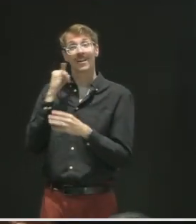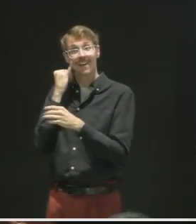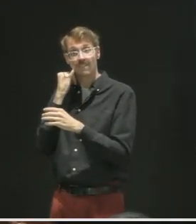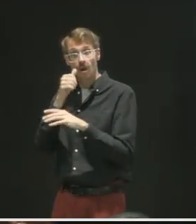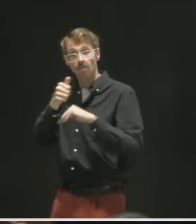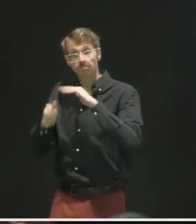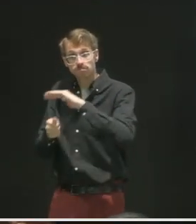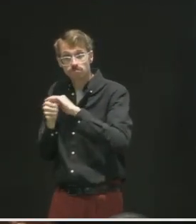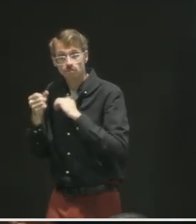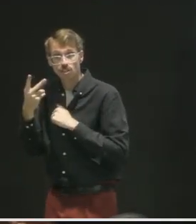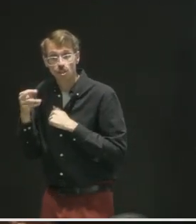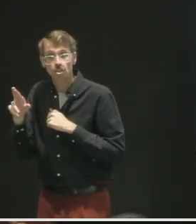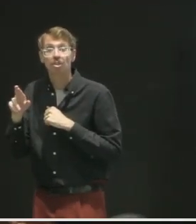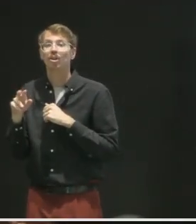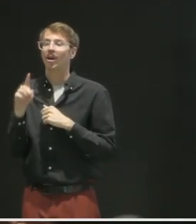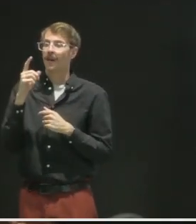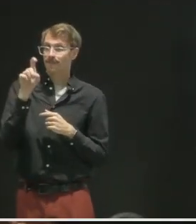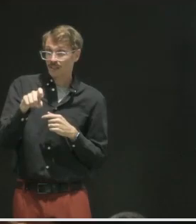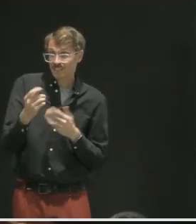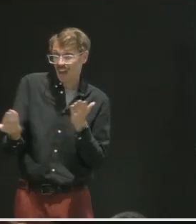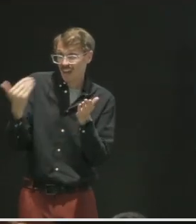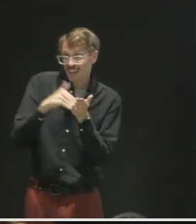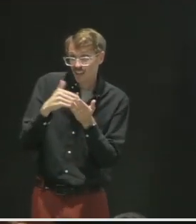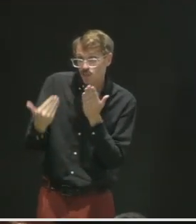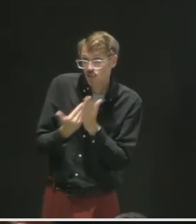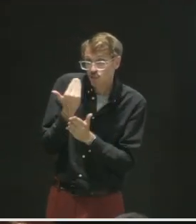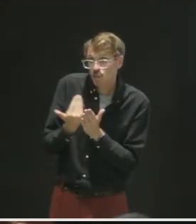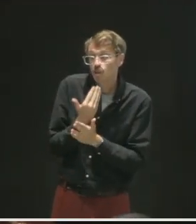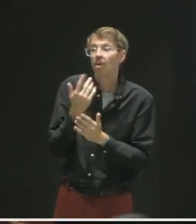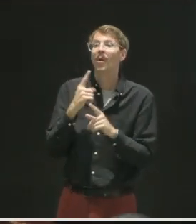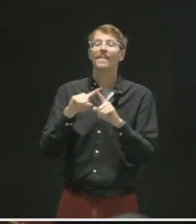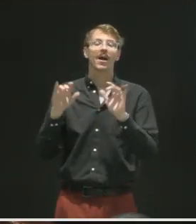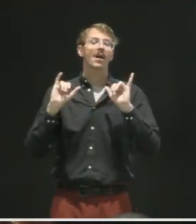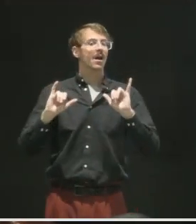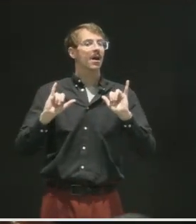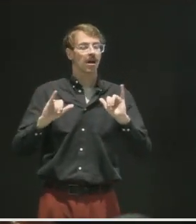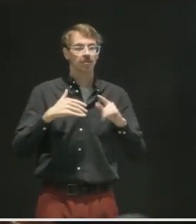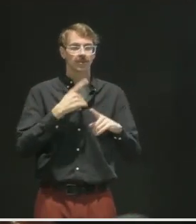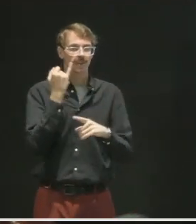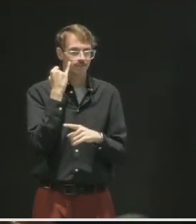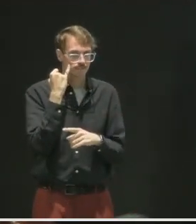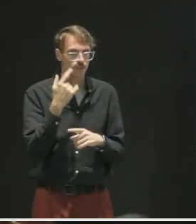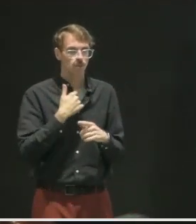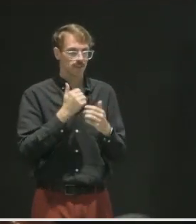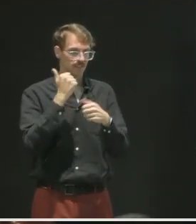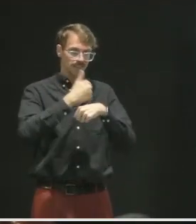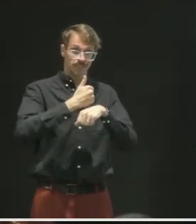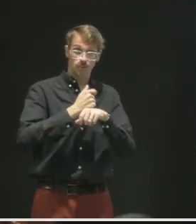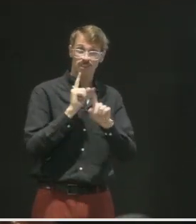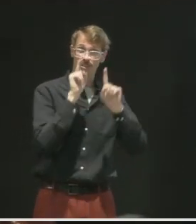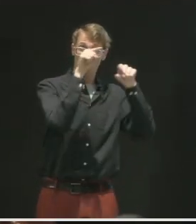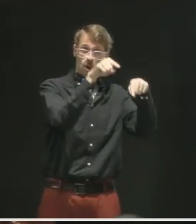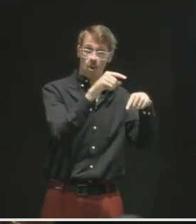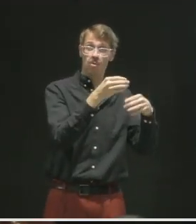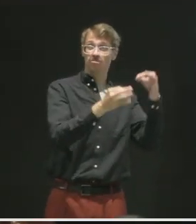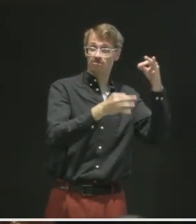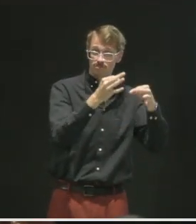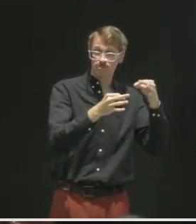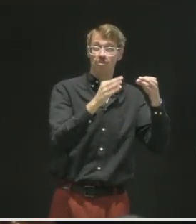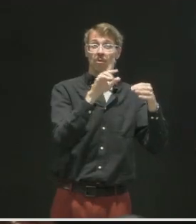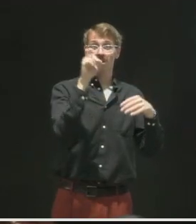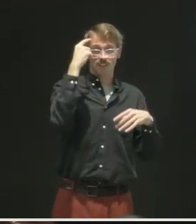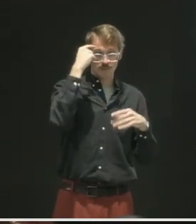had the protection order against. What this meant, luckily, this perpetrator told the shelter manager that this was the case, and he was immediately